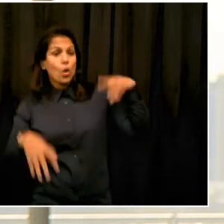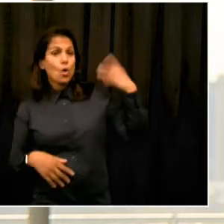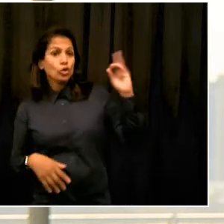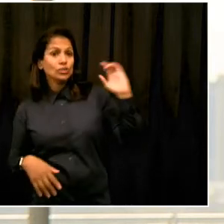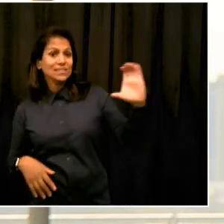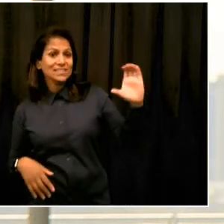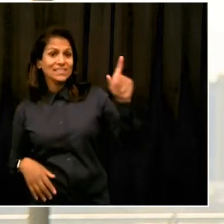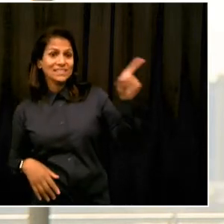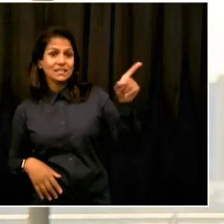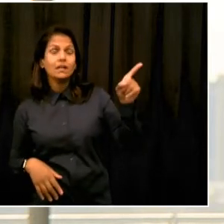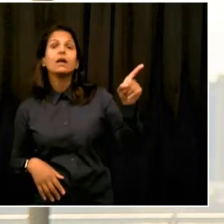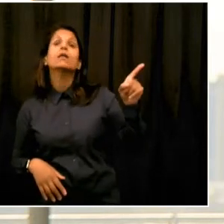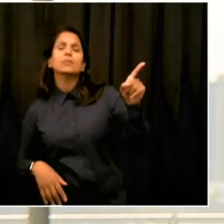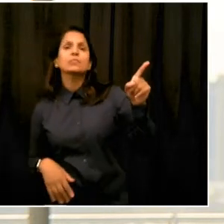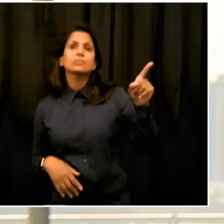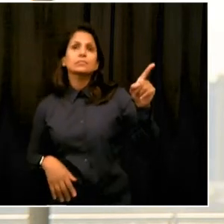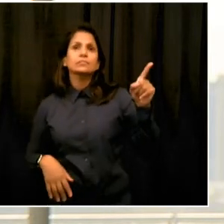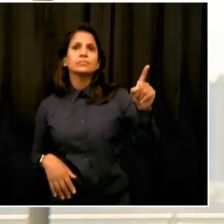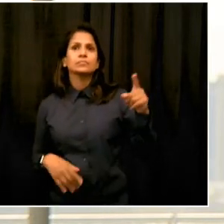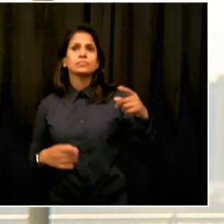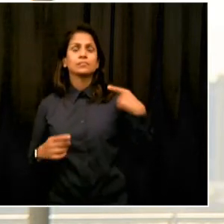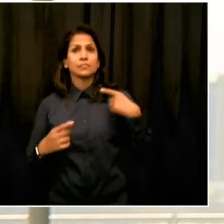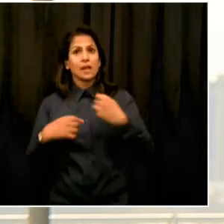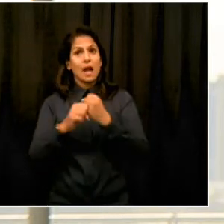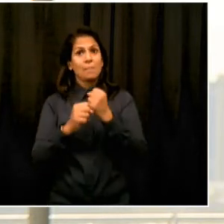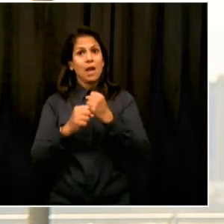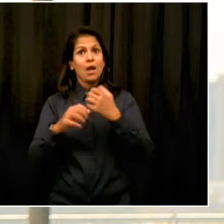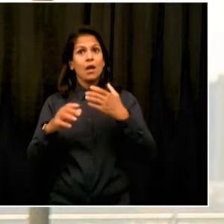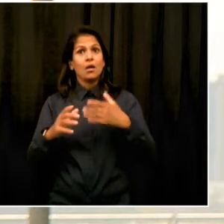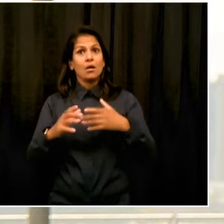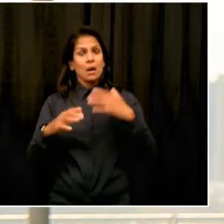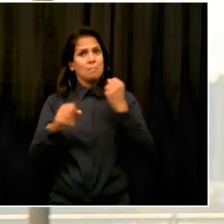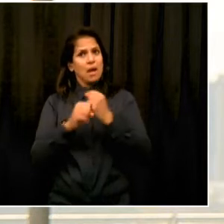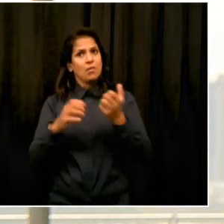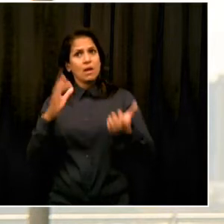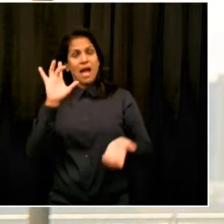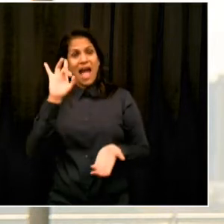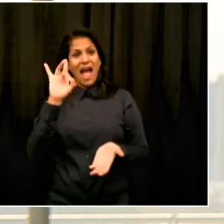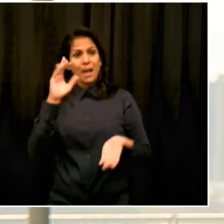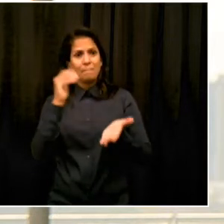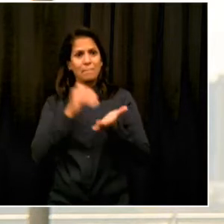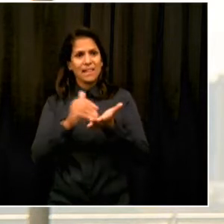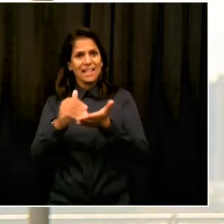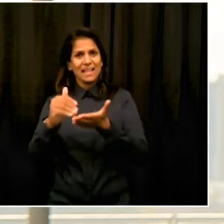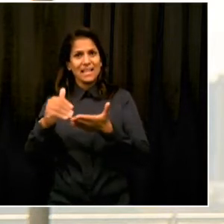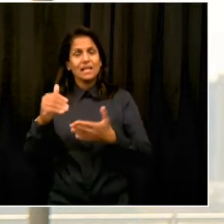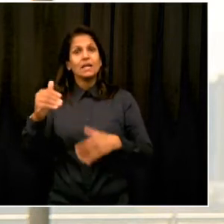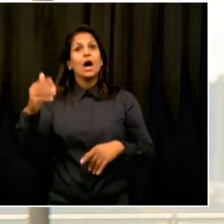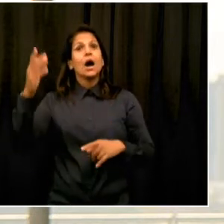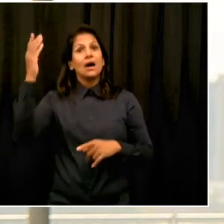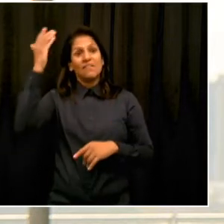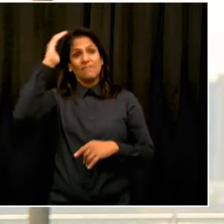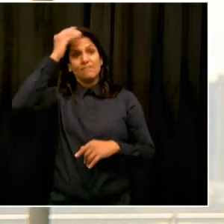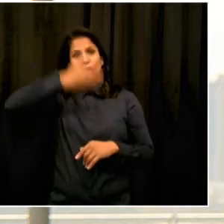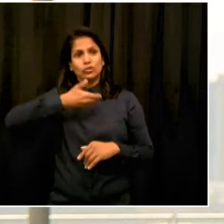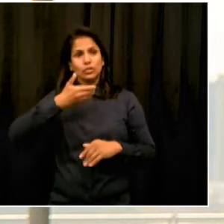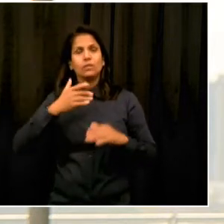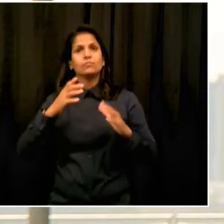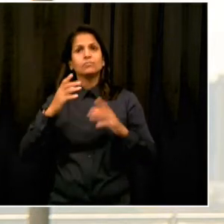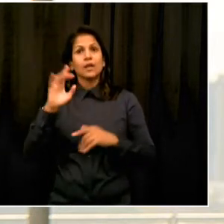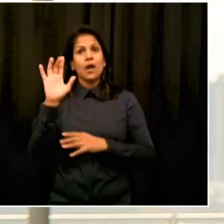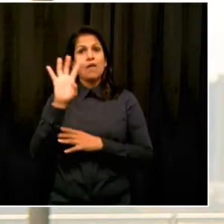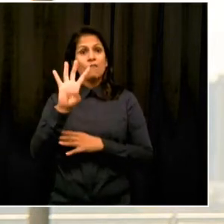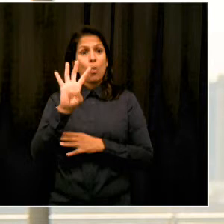million face shields in New York City and 4 million gowns for hospital workers. We manufactured our own bridge ventilators and